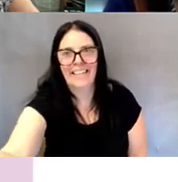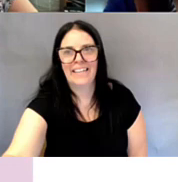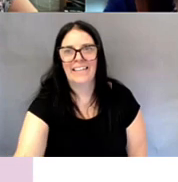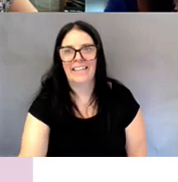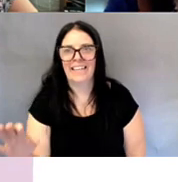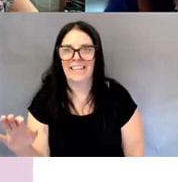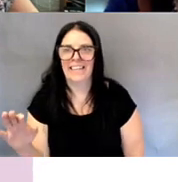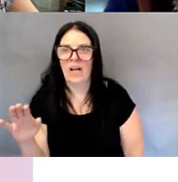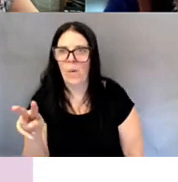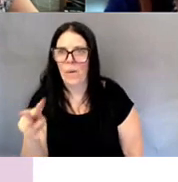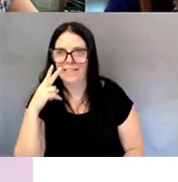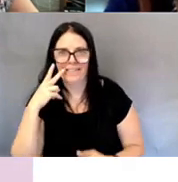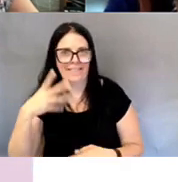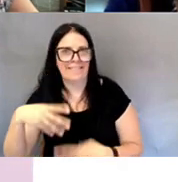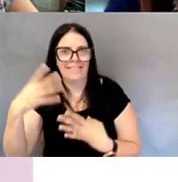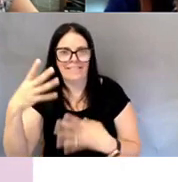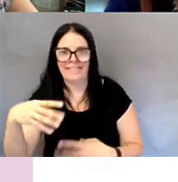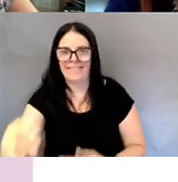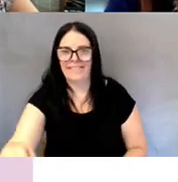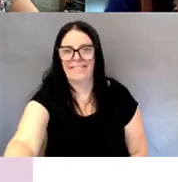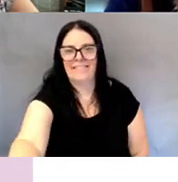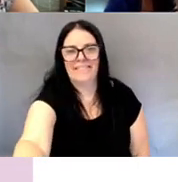just see what's going on.